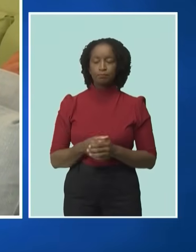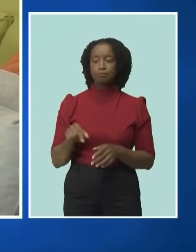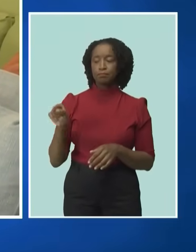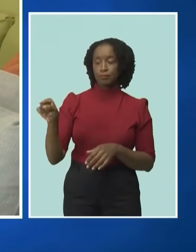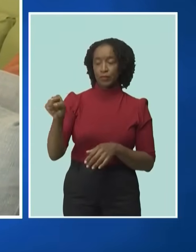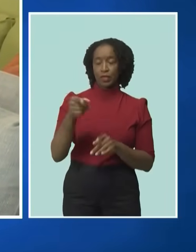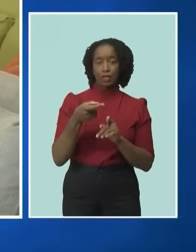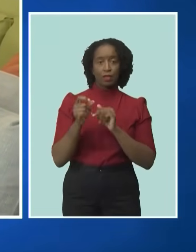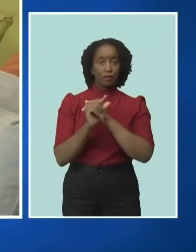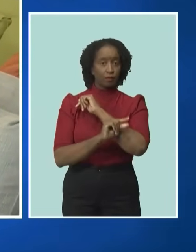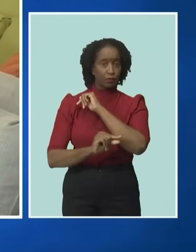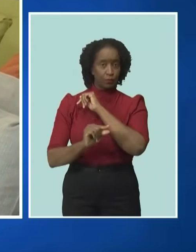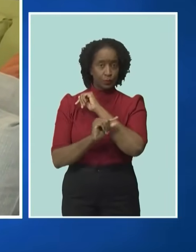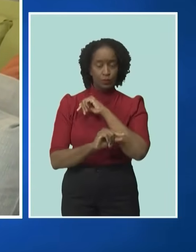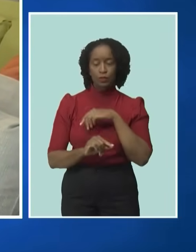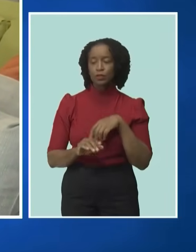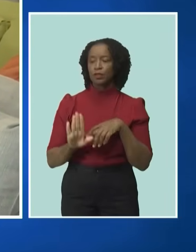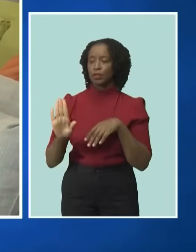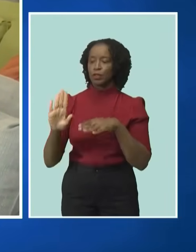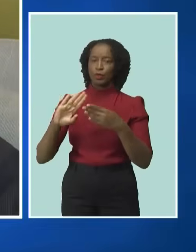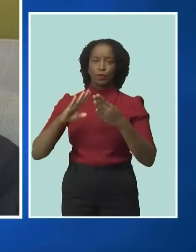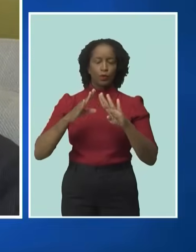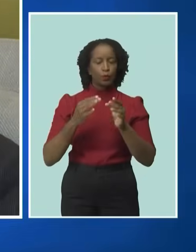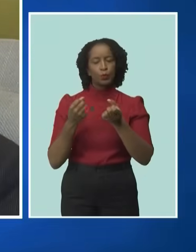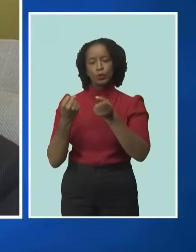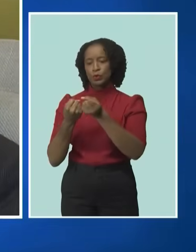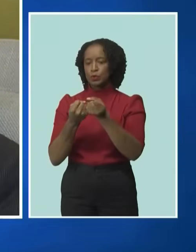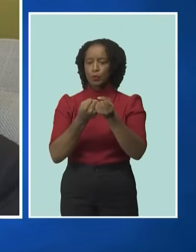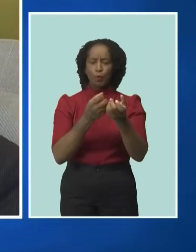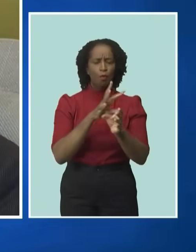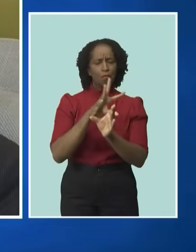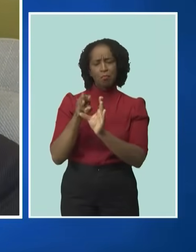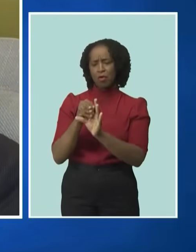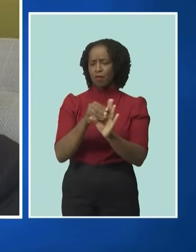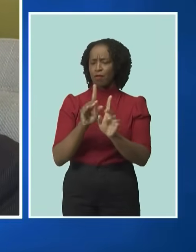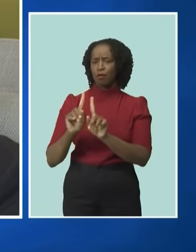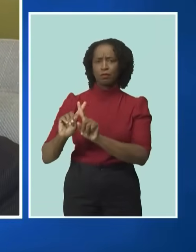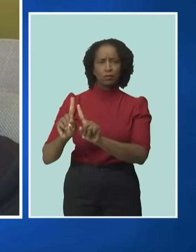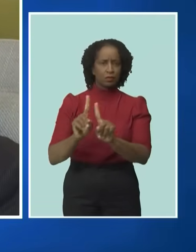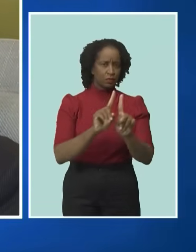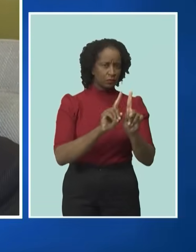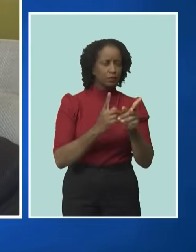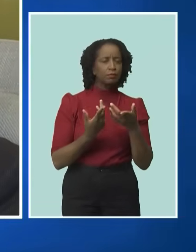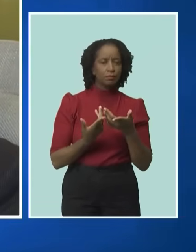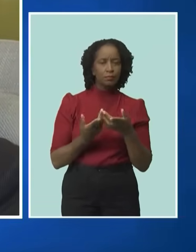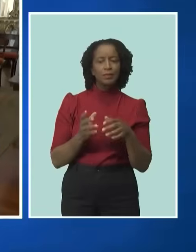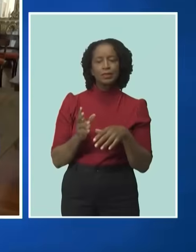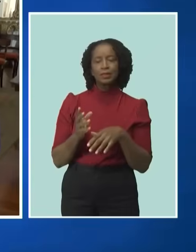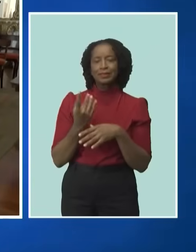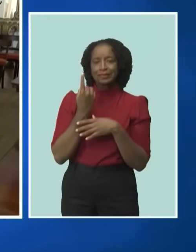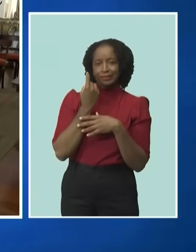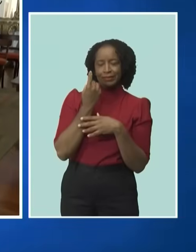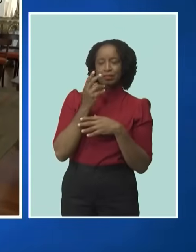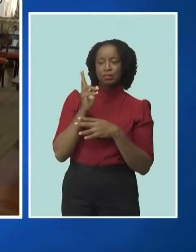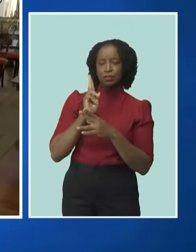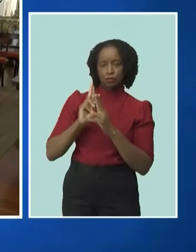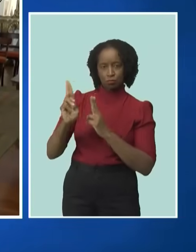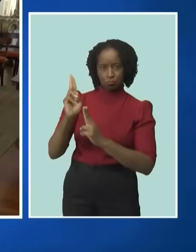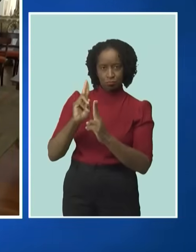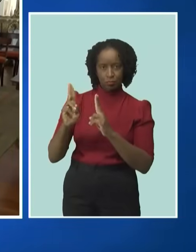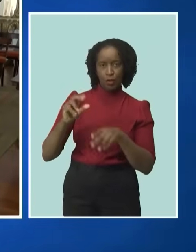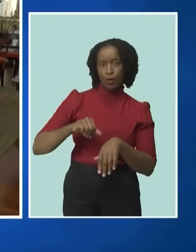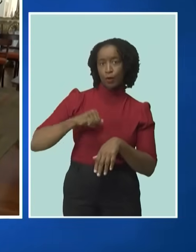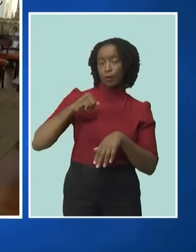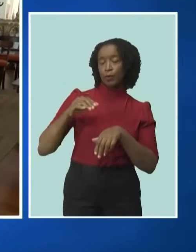St. George who have given back to their communities in various ways are the latest recipients of the Pride of Barbados Award as part of